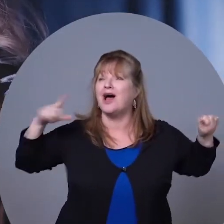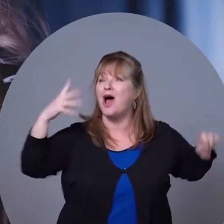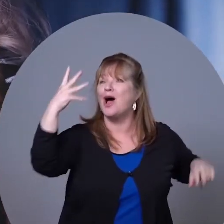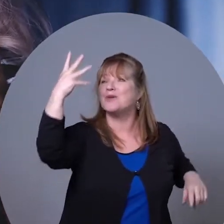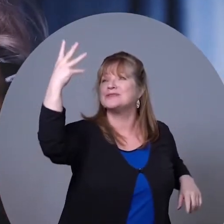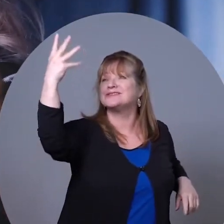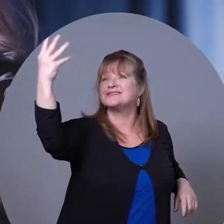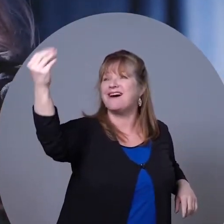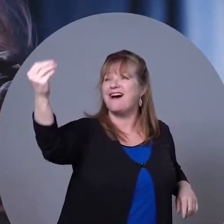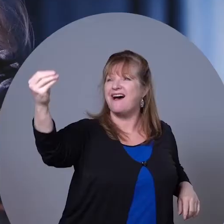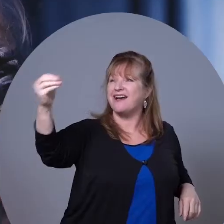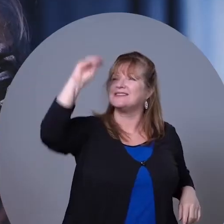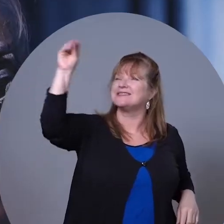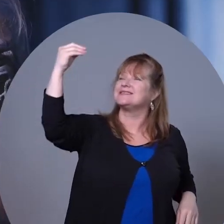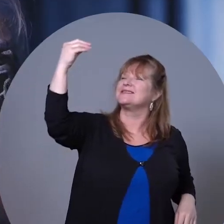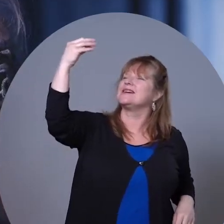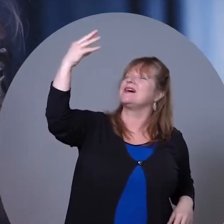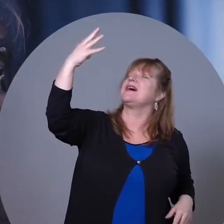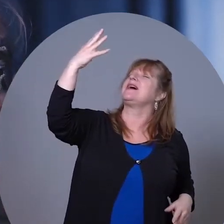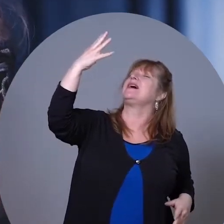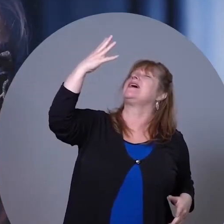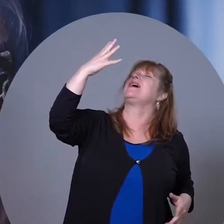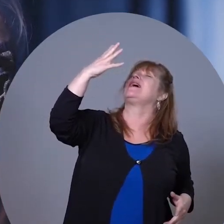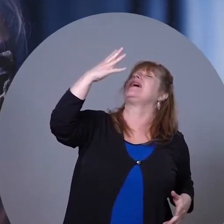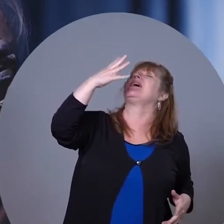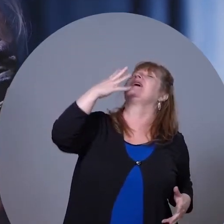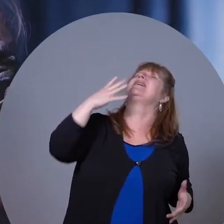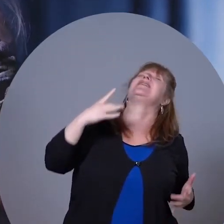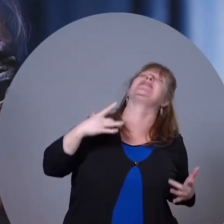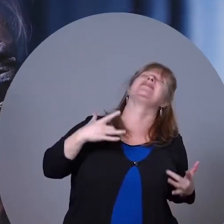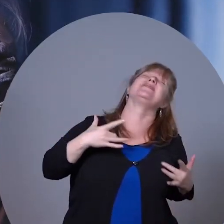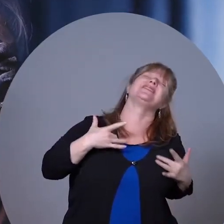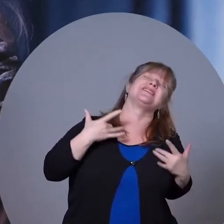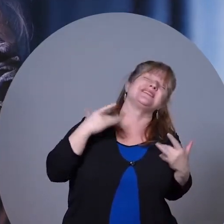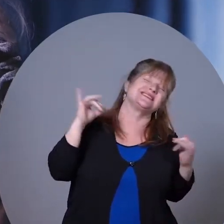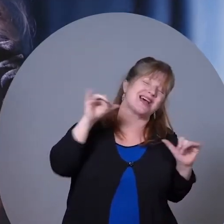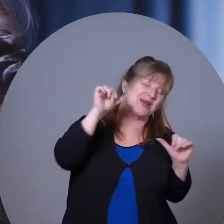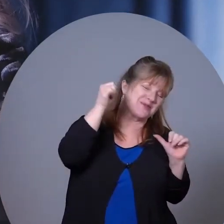go outside. The sunshine is as bright as you remember